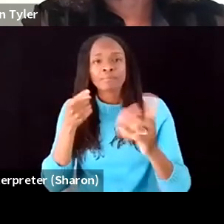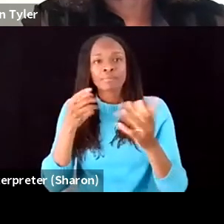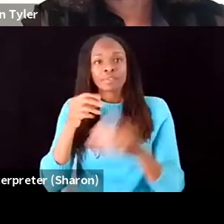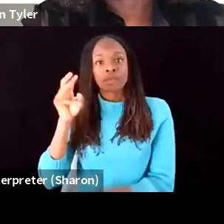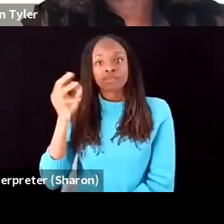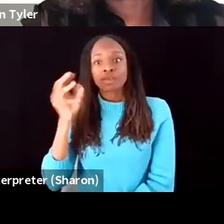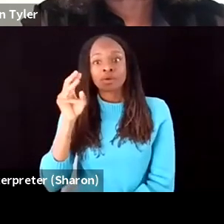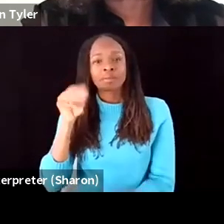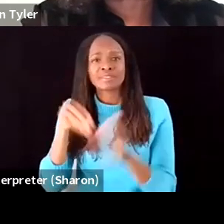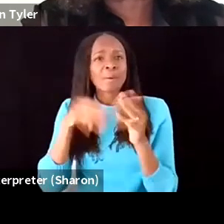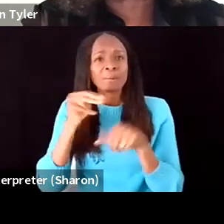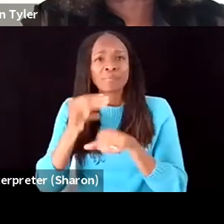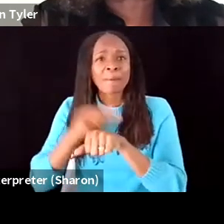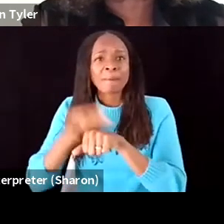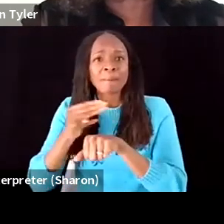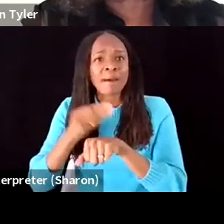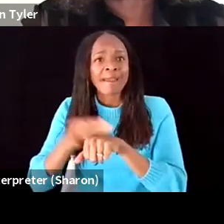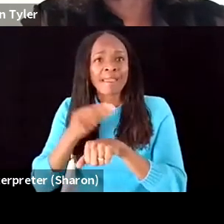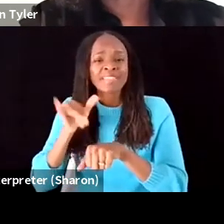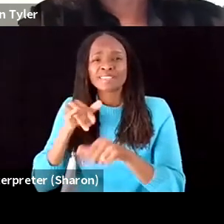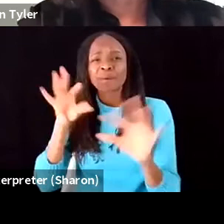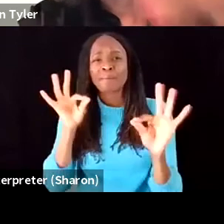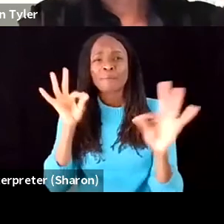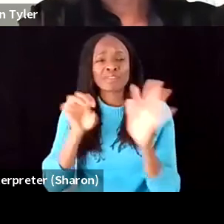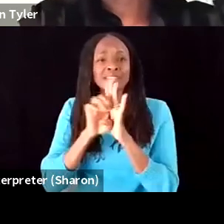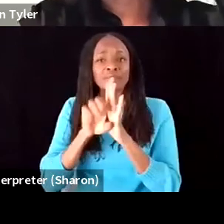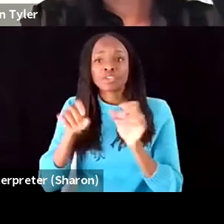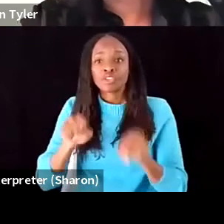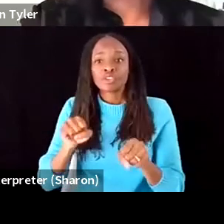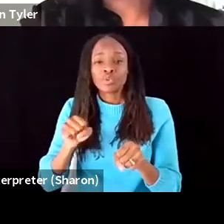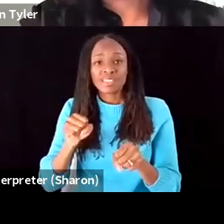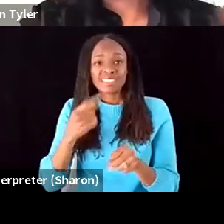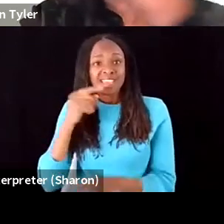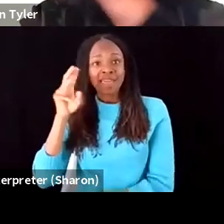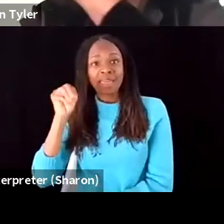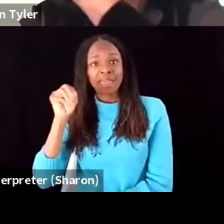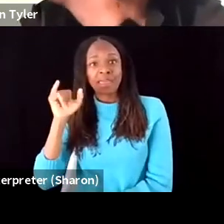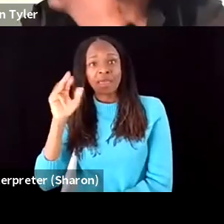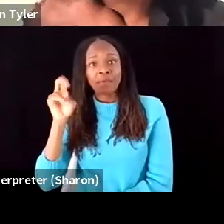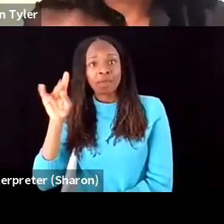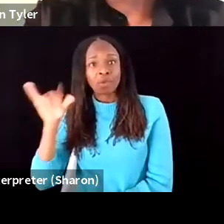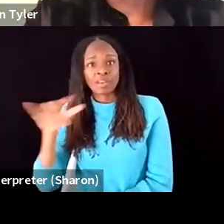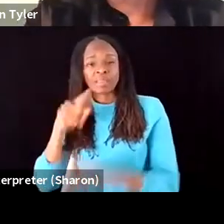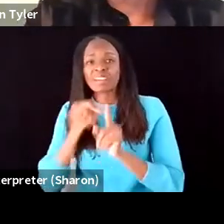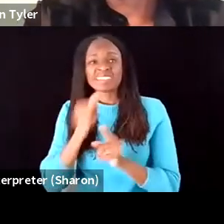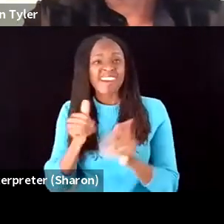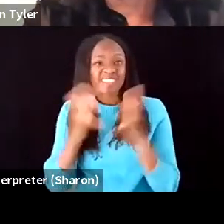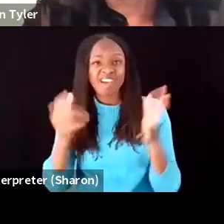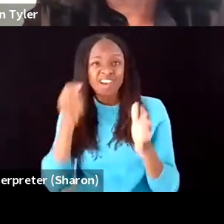Miami's perfect example. You can call it a minority, but there's not a lot of racism because